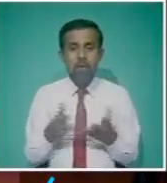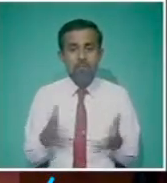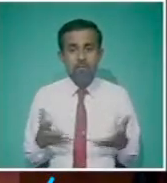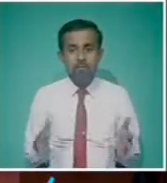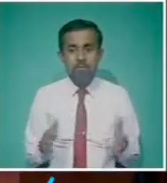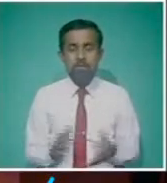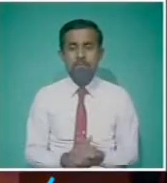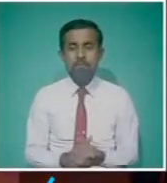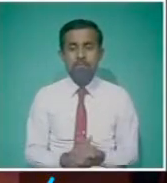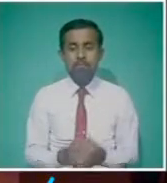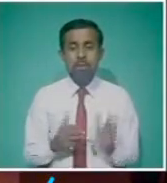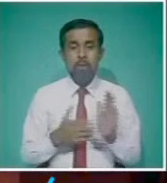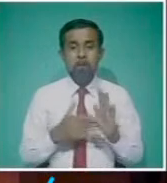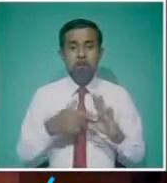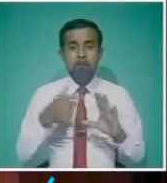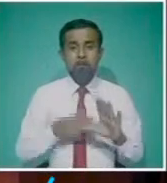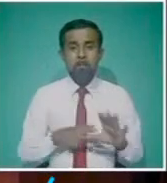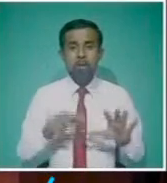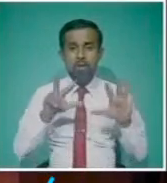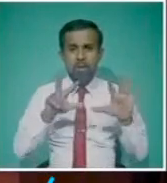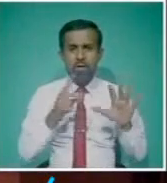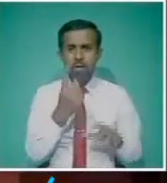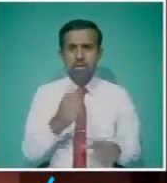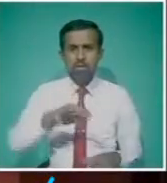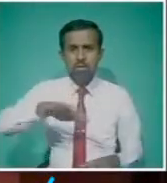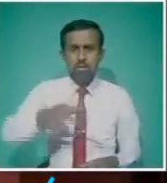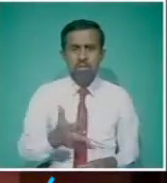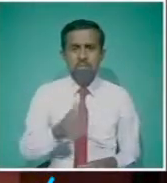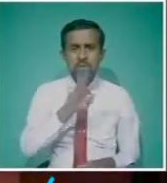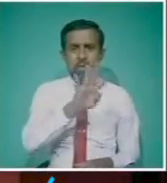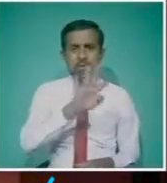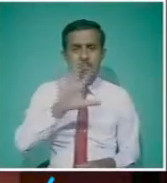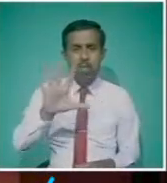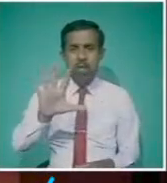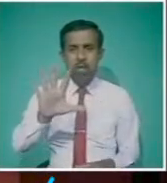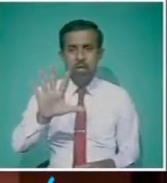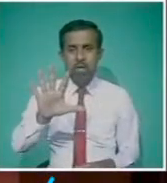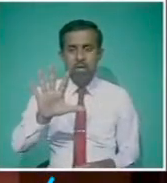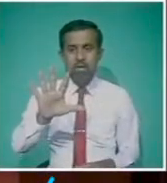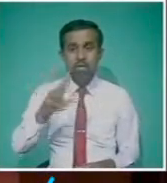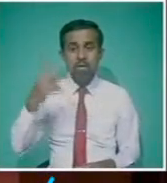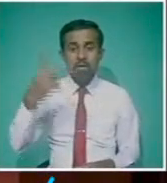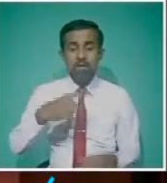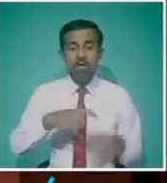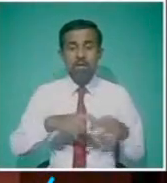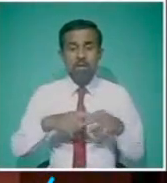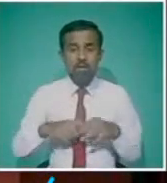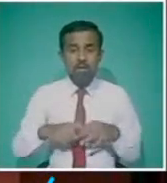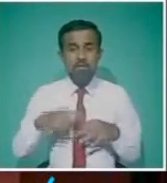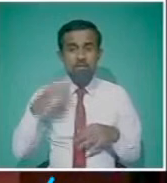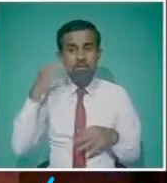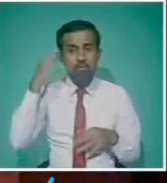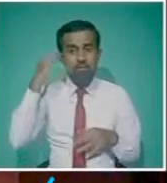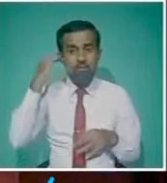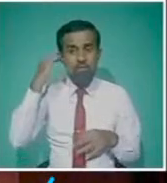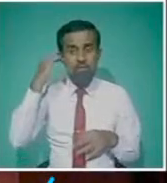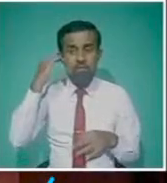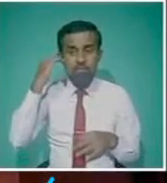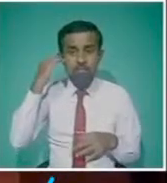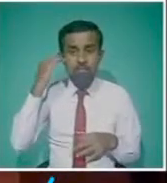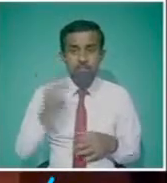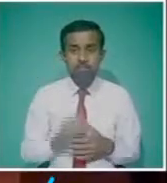May 1945. Queen Elizabeth II was said to have been extremely impressed,